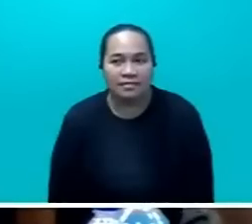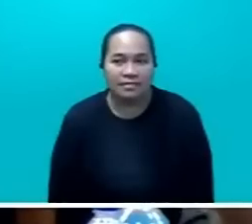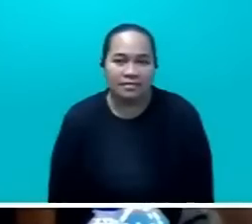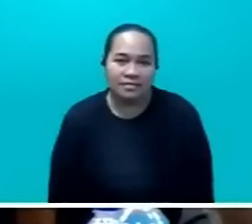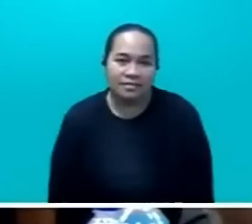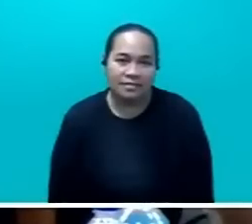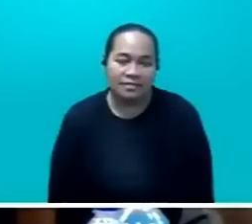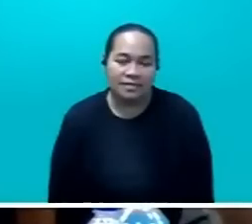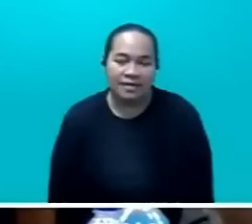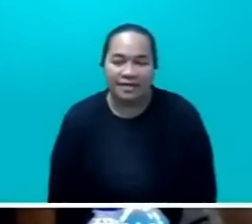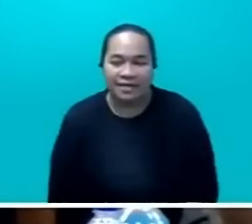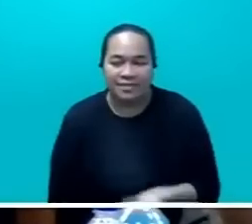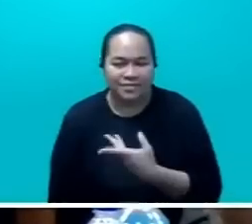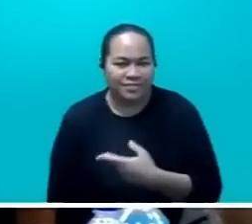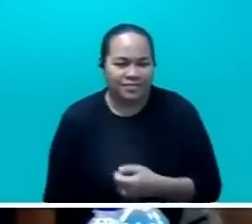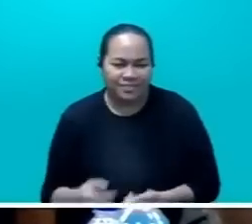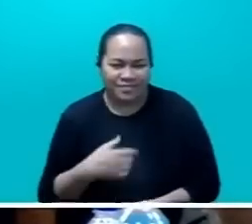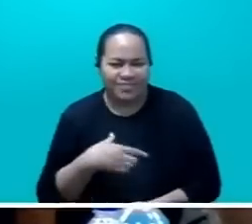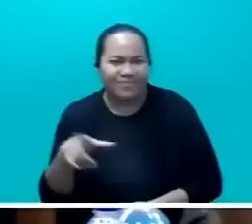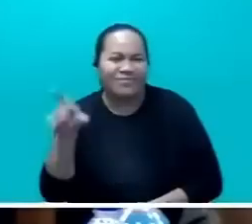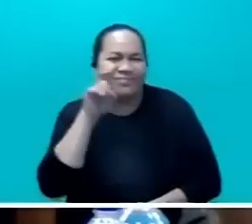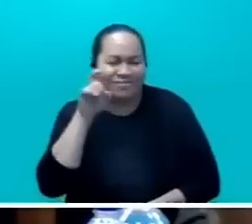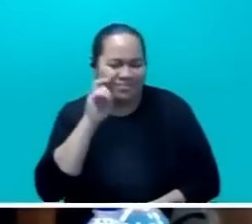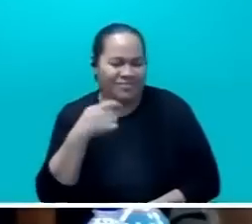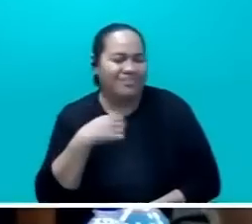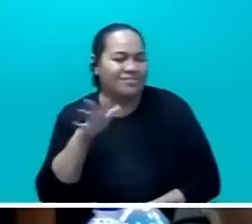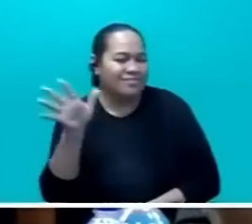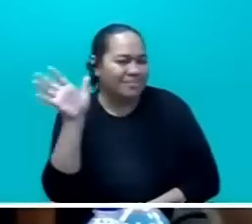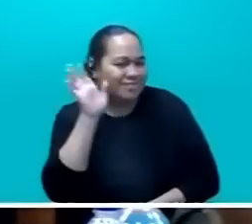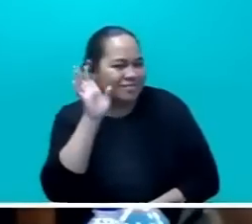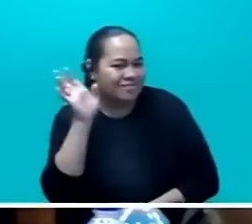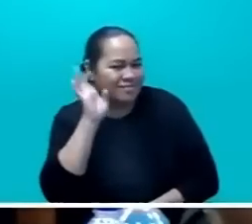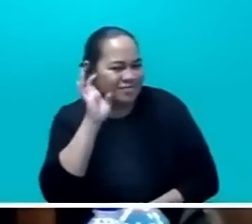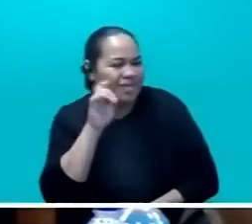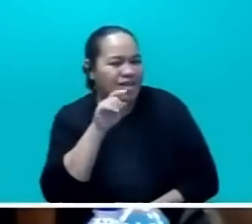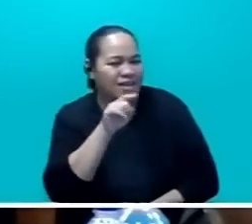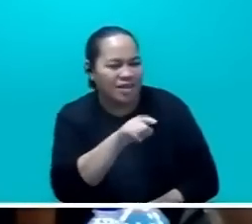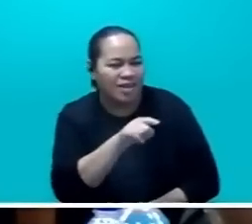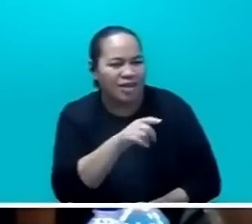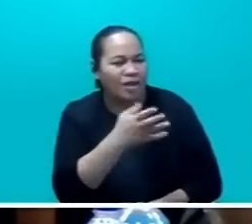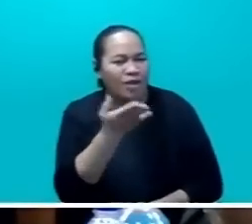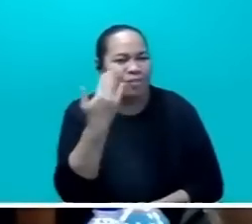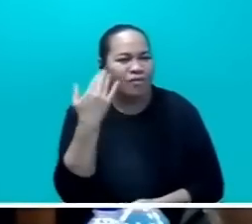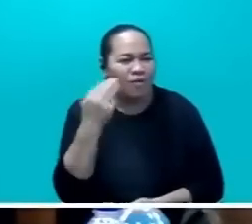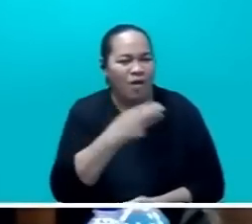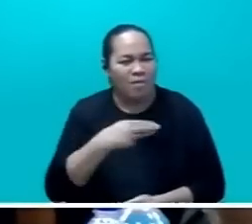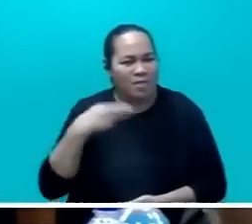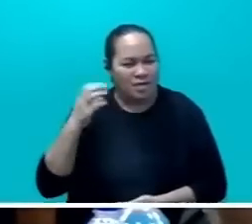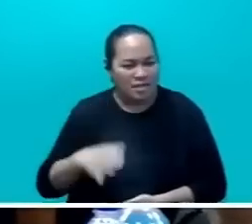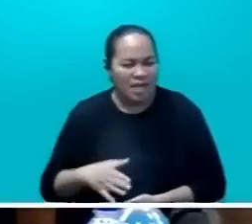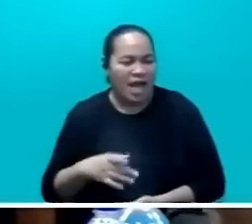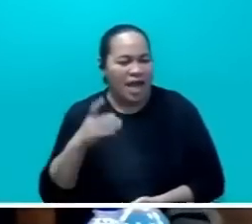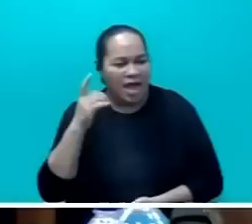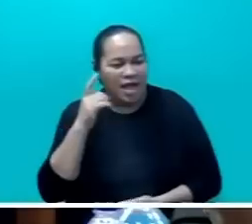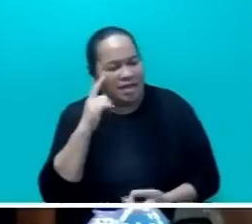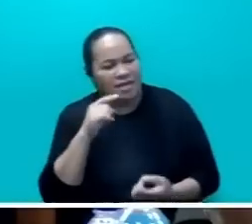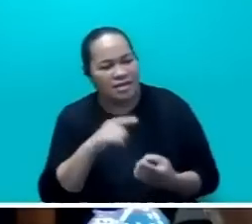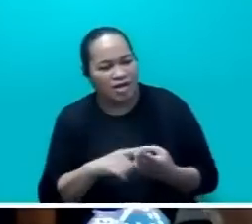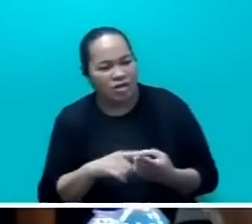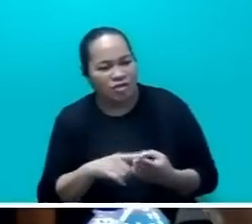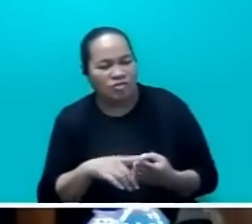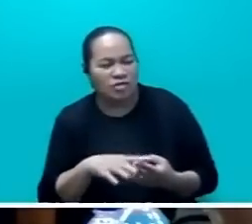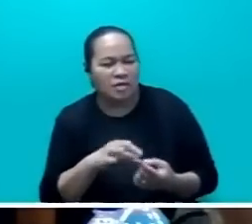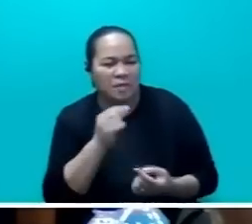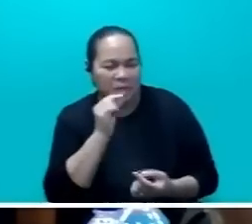it's kind of hilarious listening to the two former ministers. The only sensible contribution, a bit of